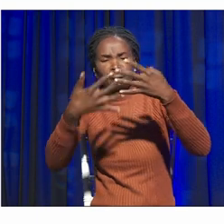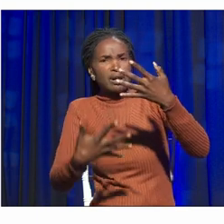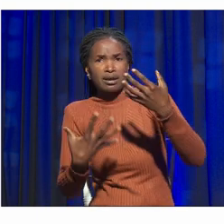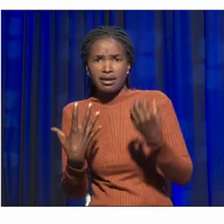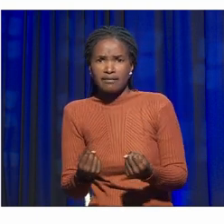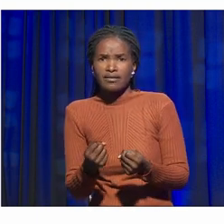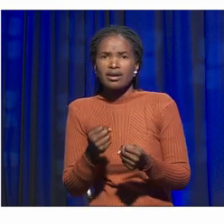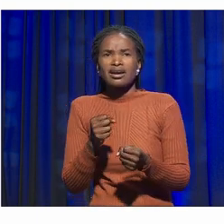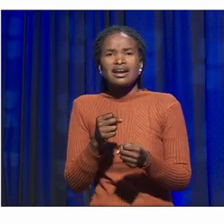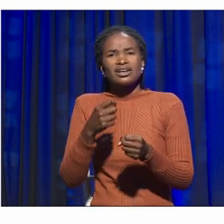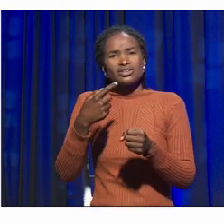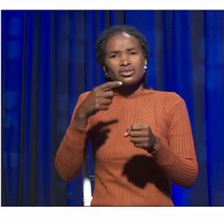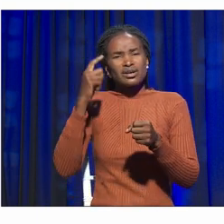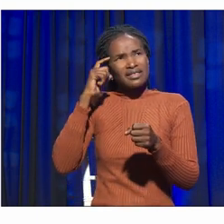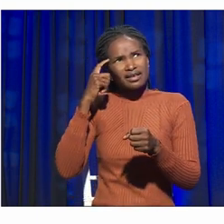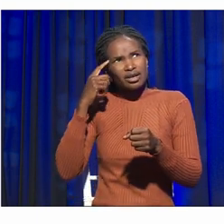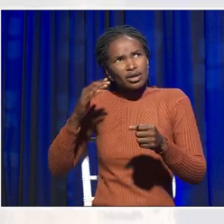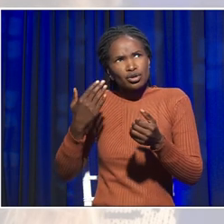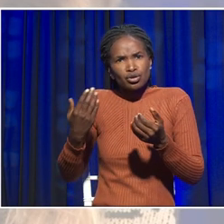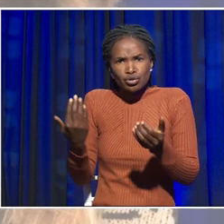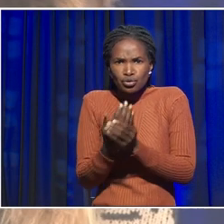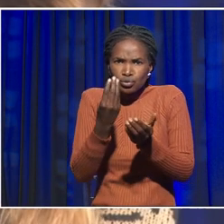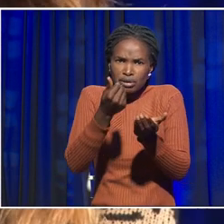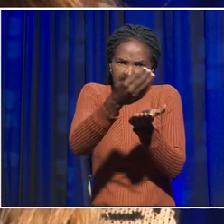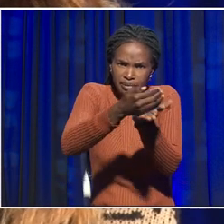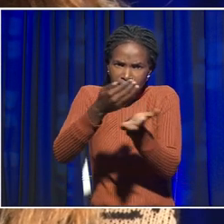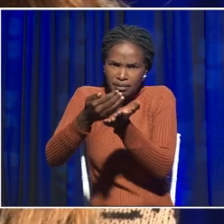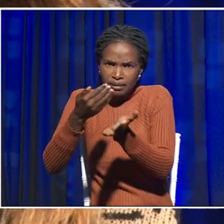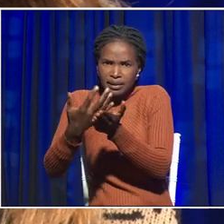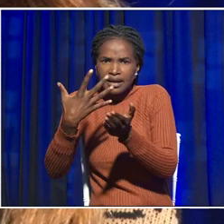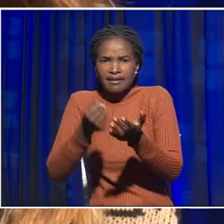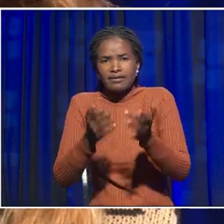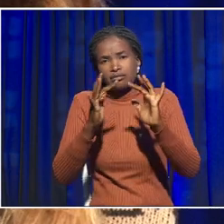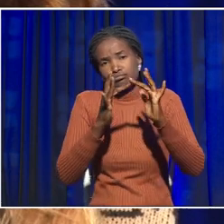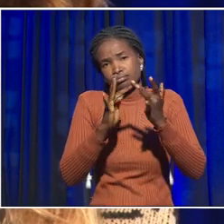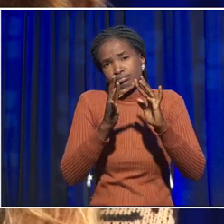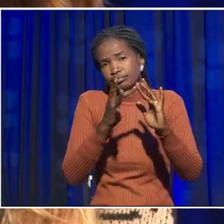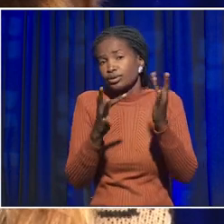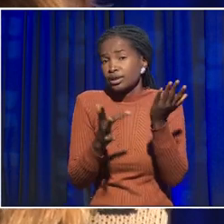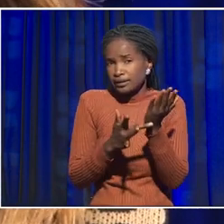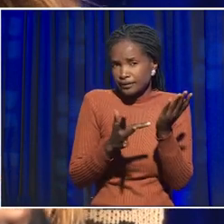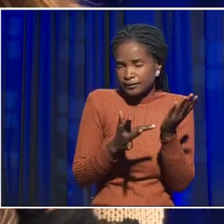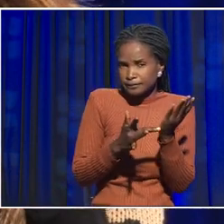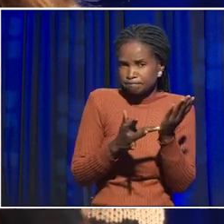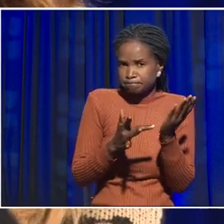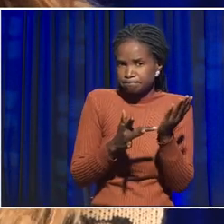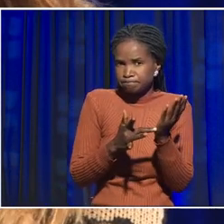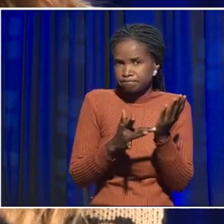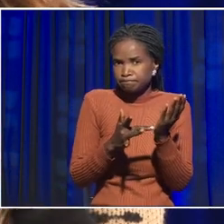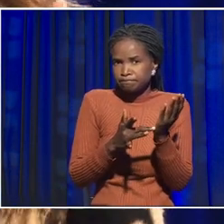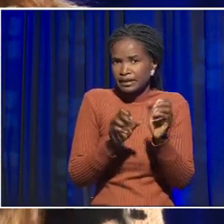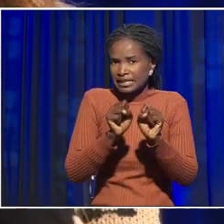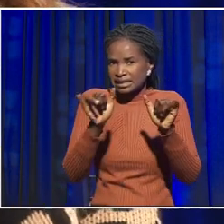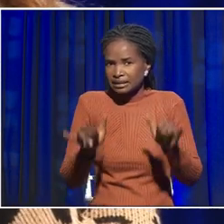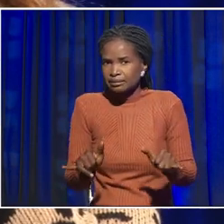create a new source of income by having General Electric software. What they did is that they pushed